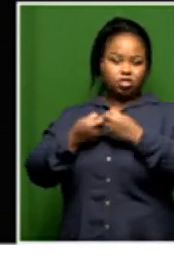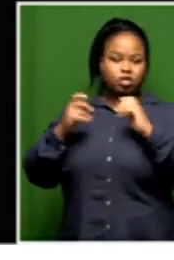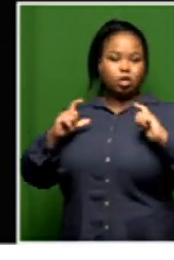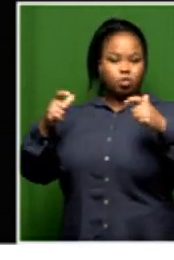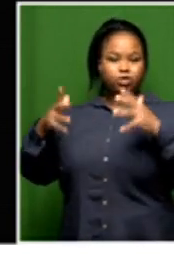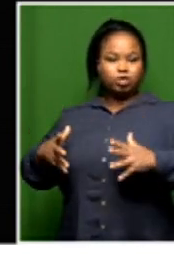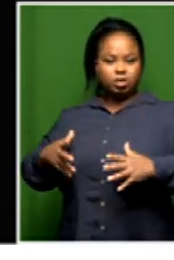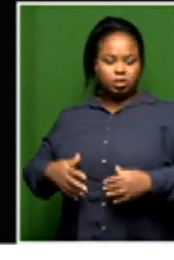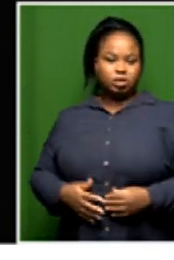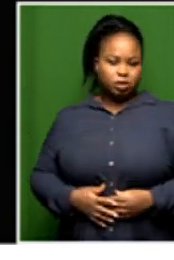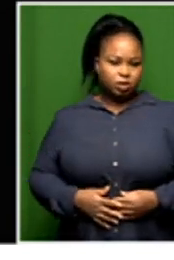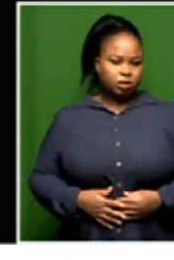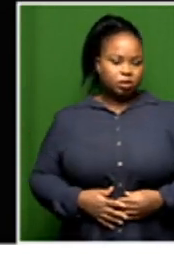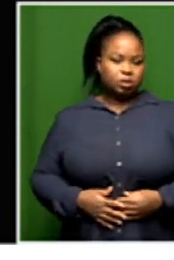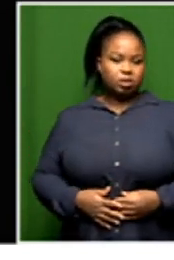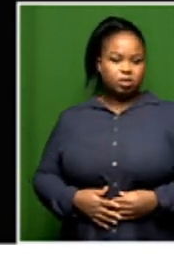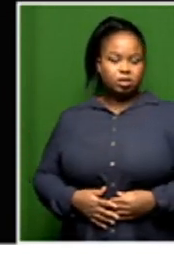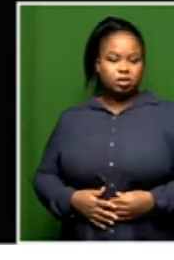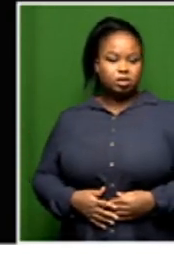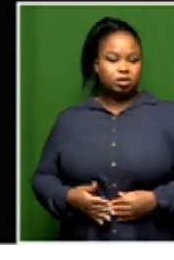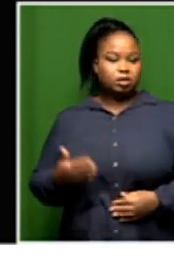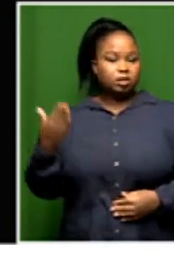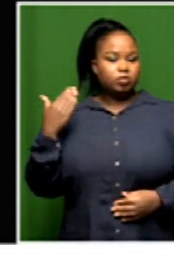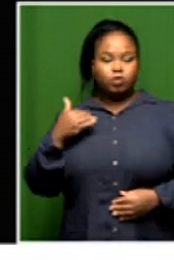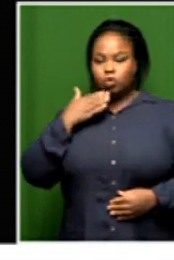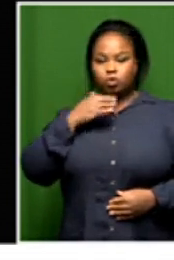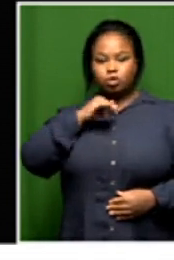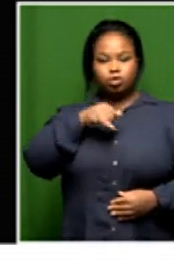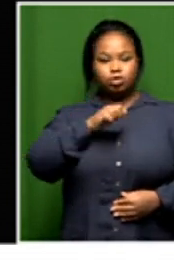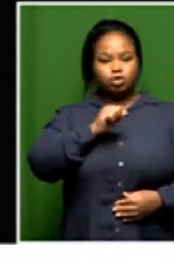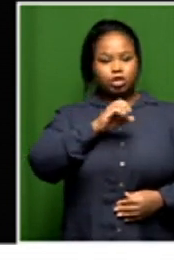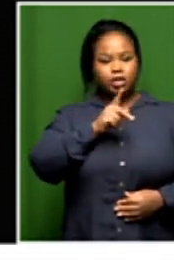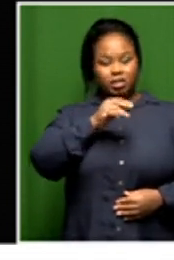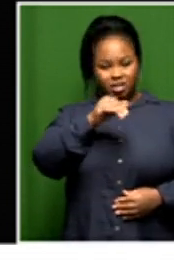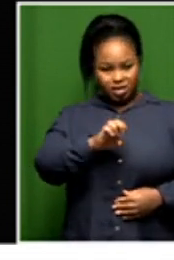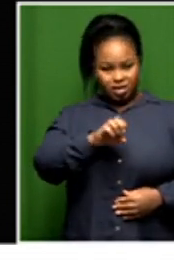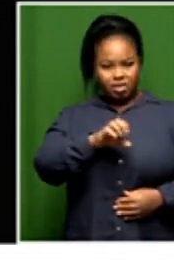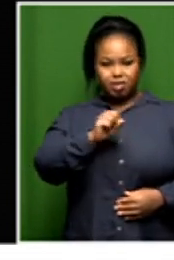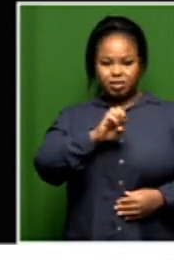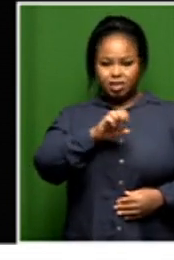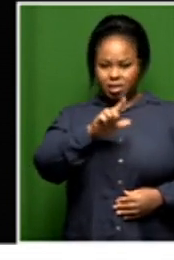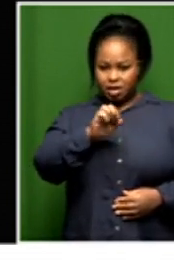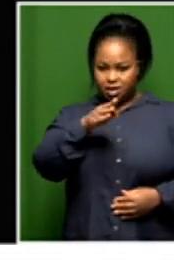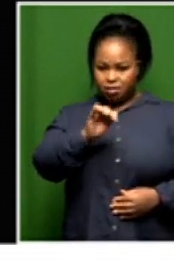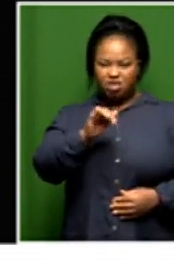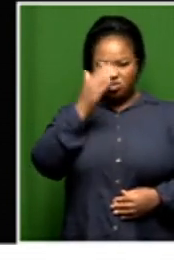commissioners, starting with Jackie Salebi, and we know what happened with